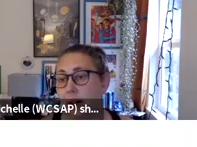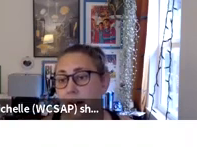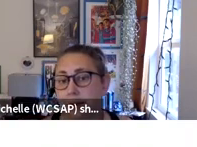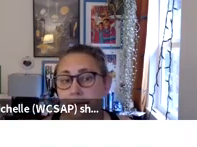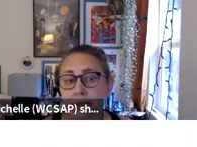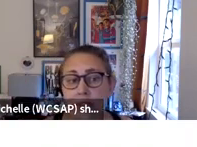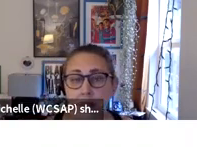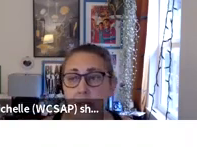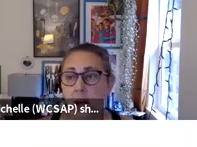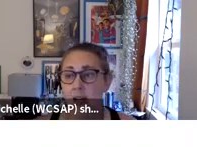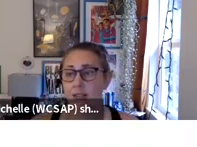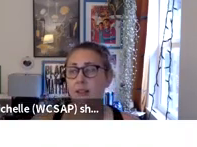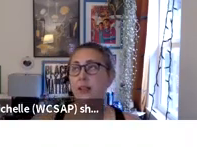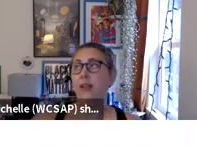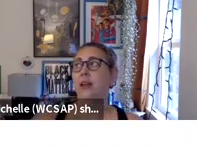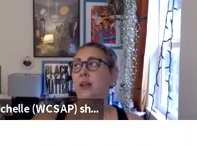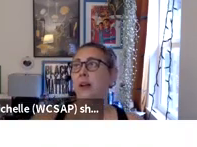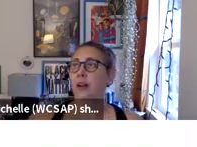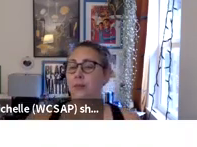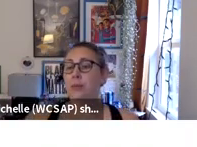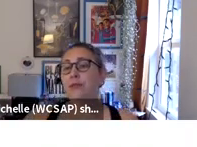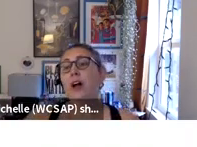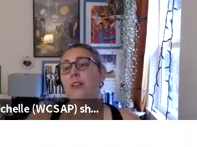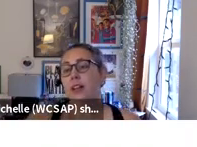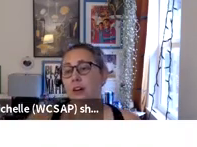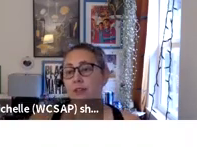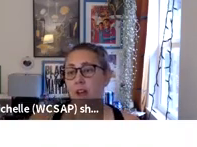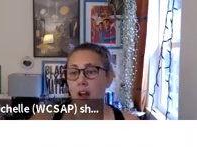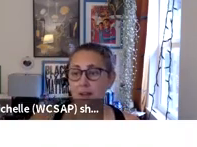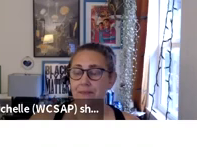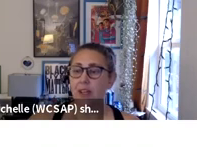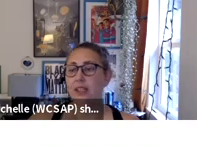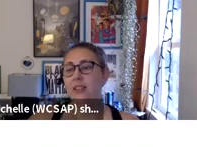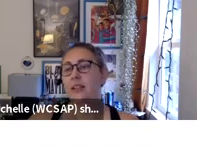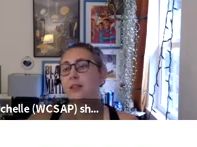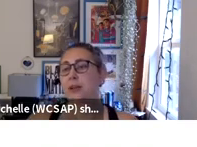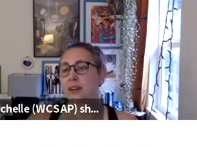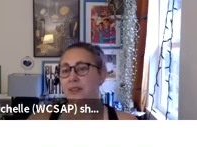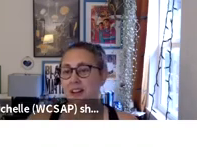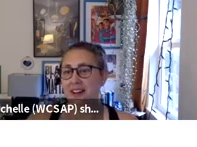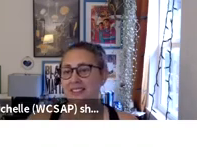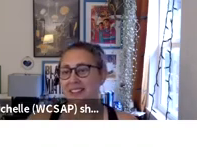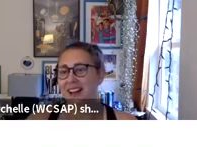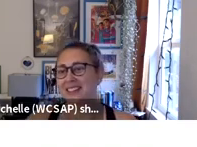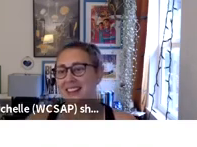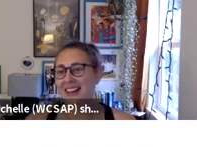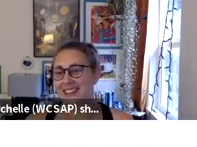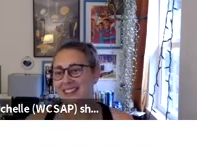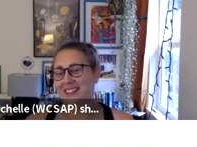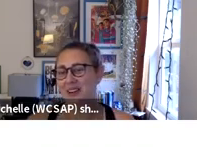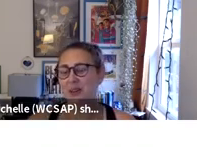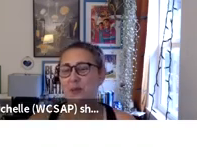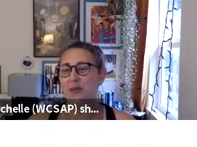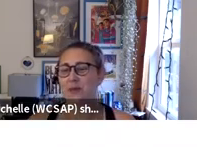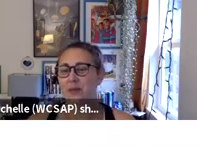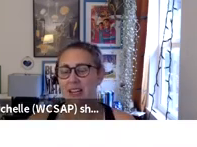work because people follow the letter of the law and it's not the spirit of the law. The law says,